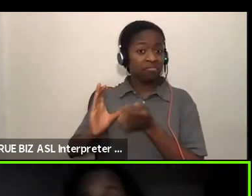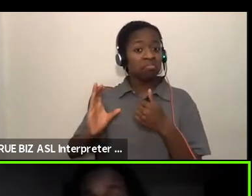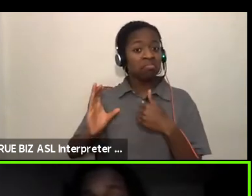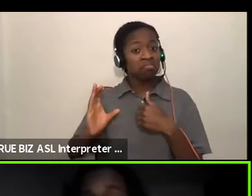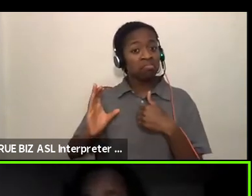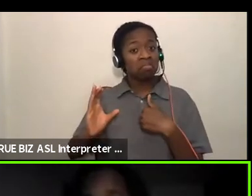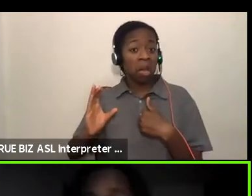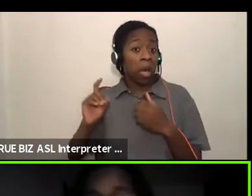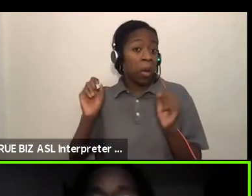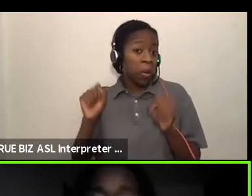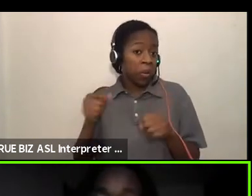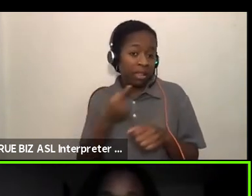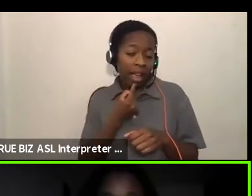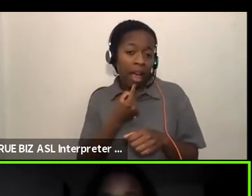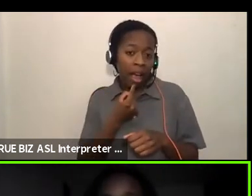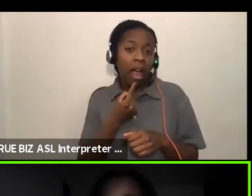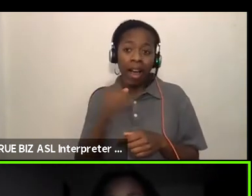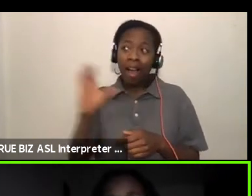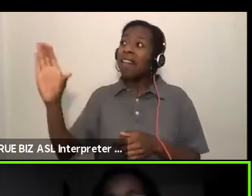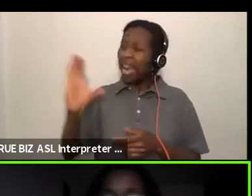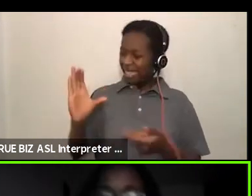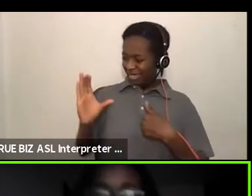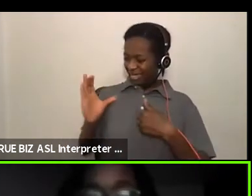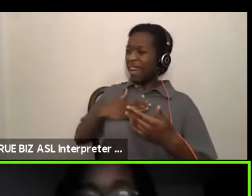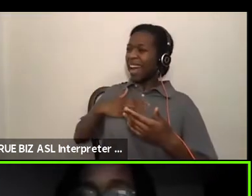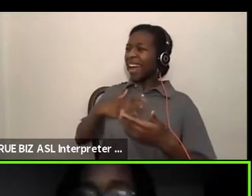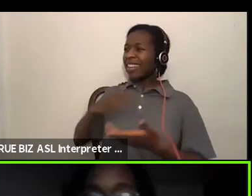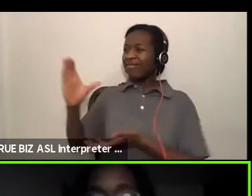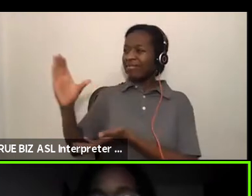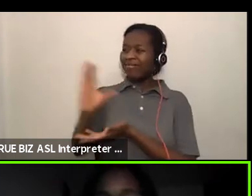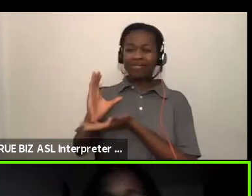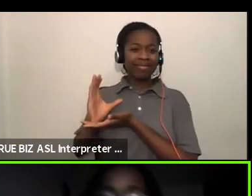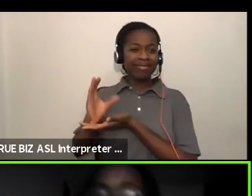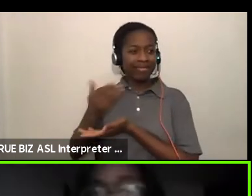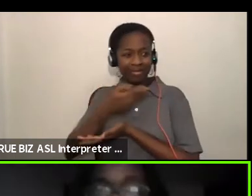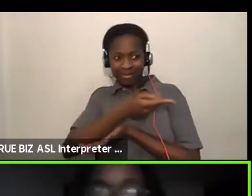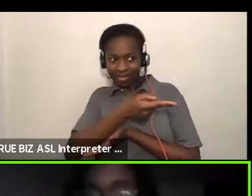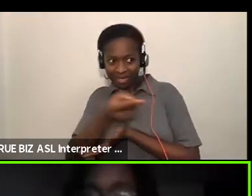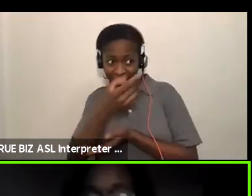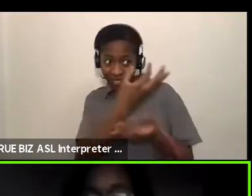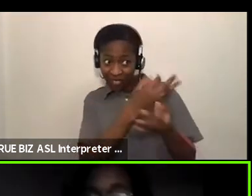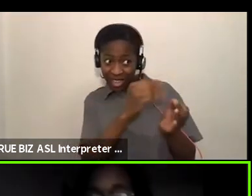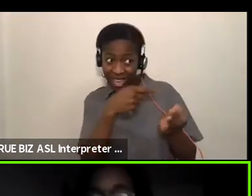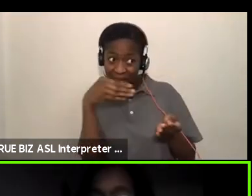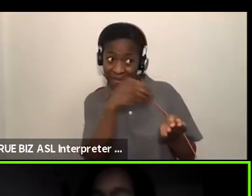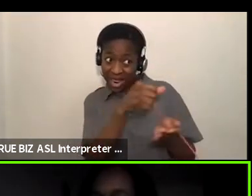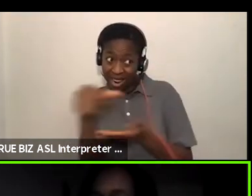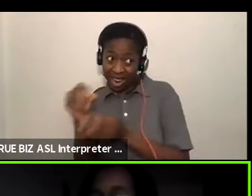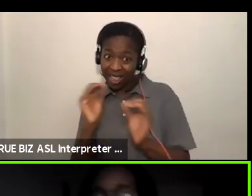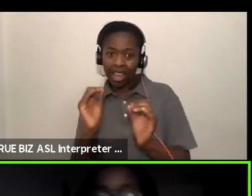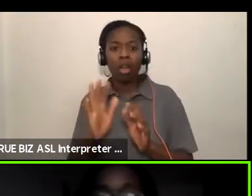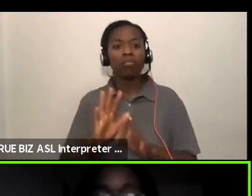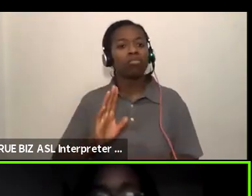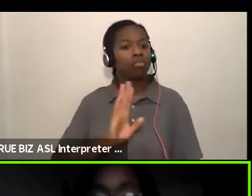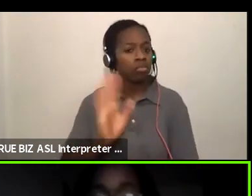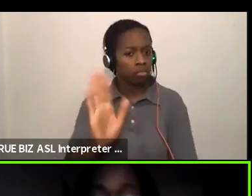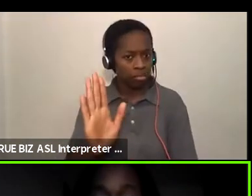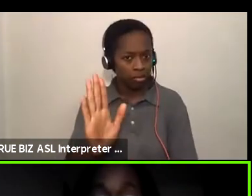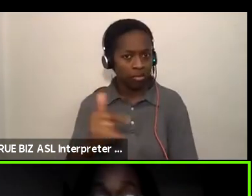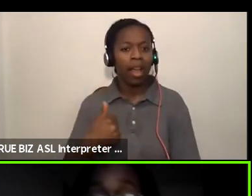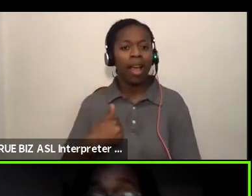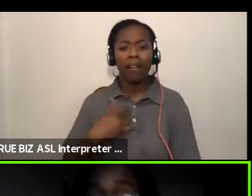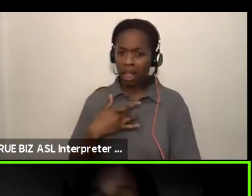like, okay, I'm getting this funding. Woo, it's for me. I'm gonna just hire all these people for free and we're gonna get it going. But what I also felt